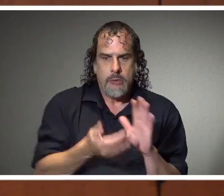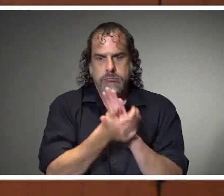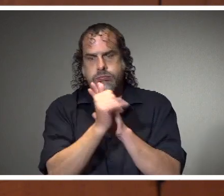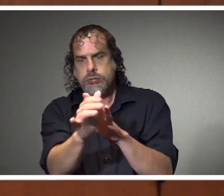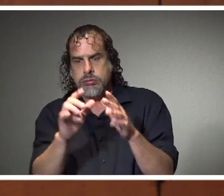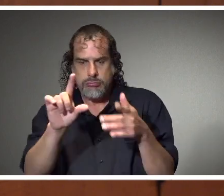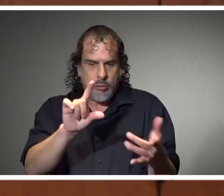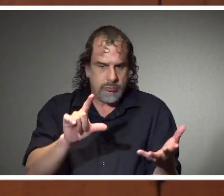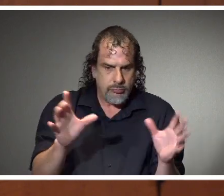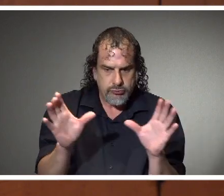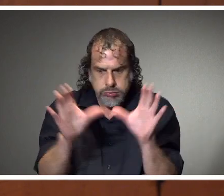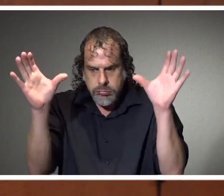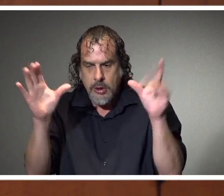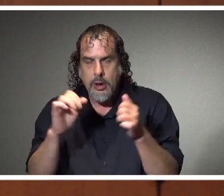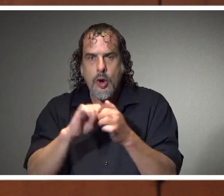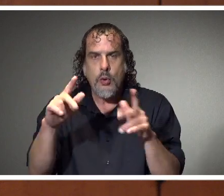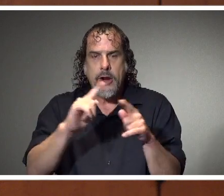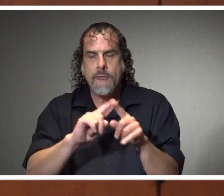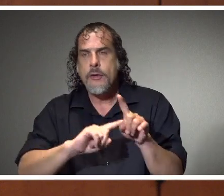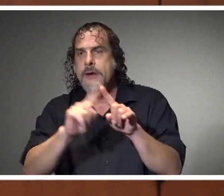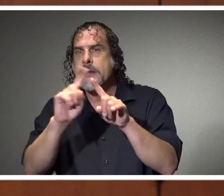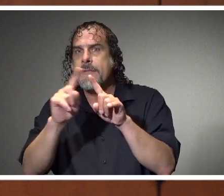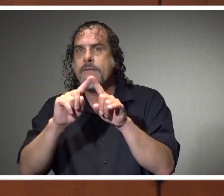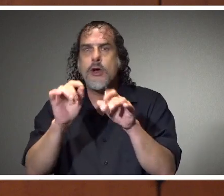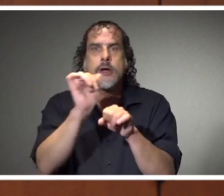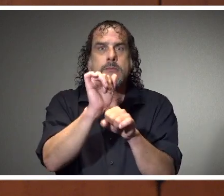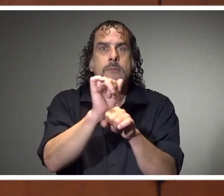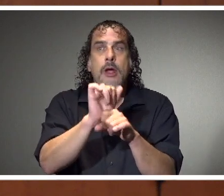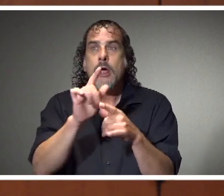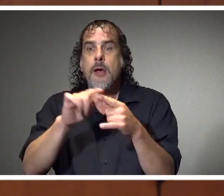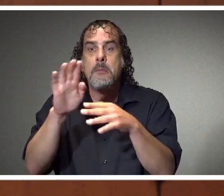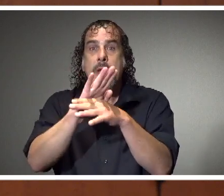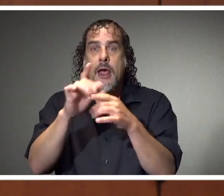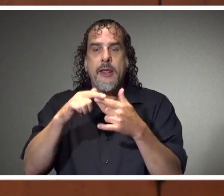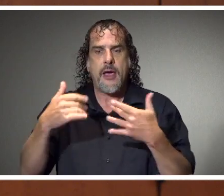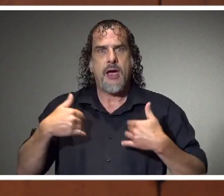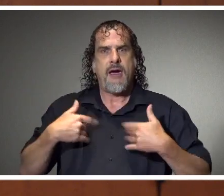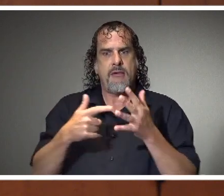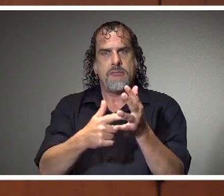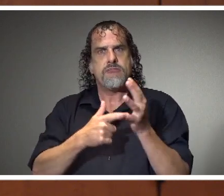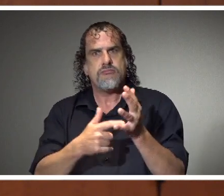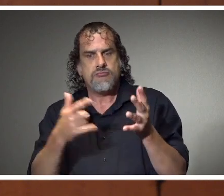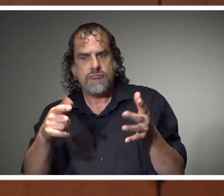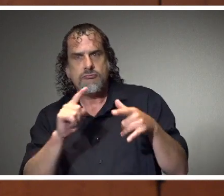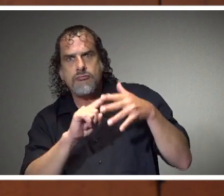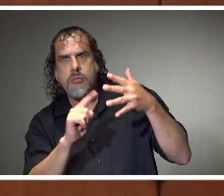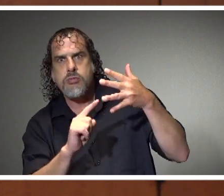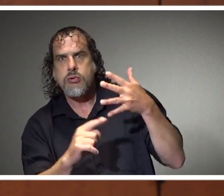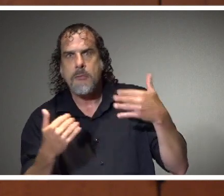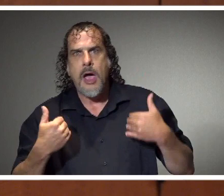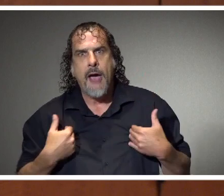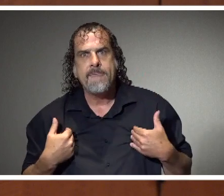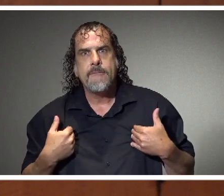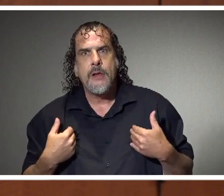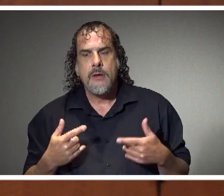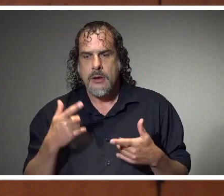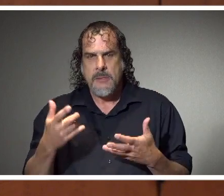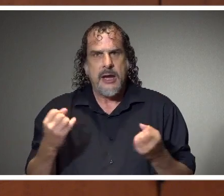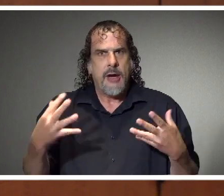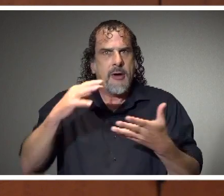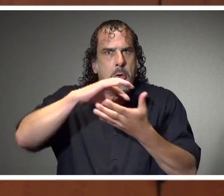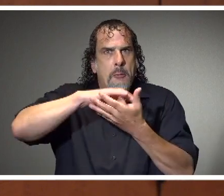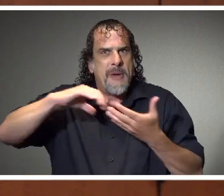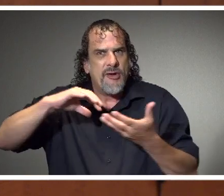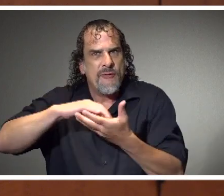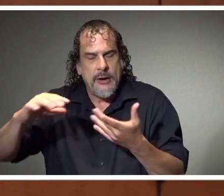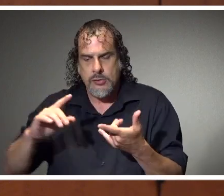jobs many businesses demand in today's economy. These jobs are found in the manufacturing space,